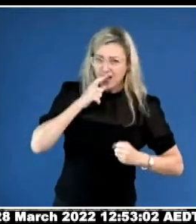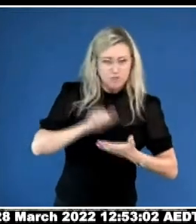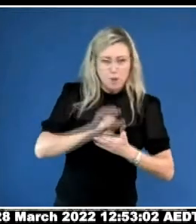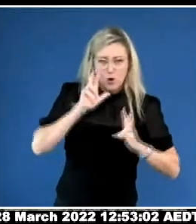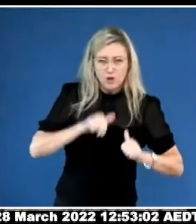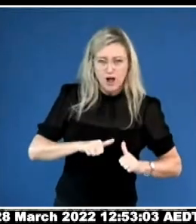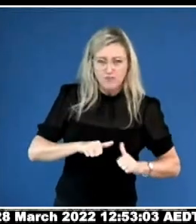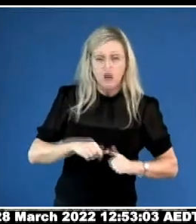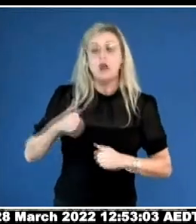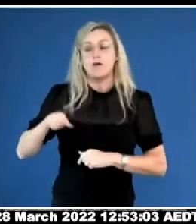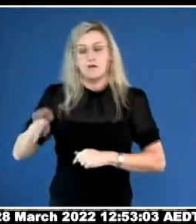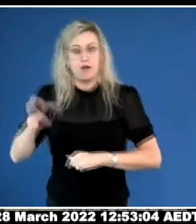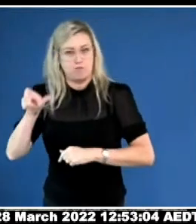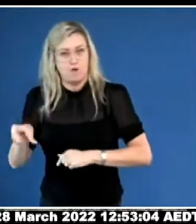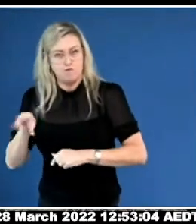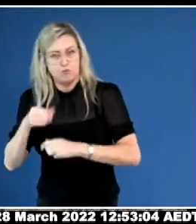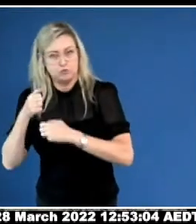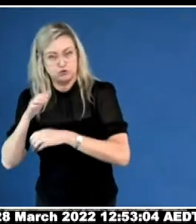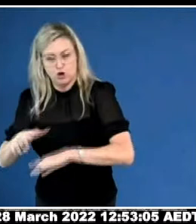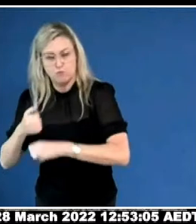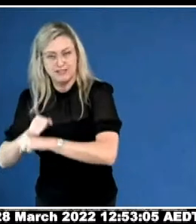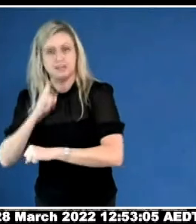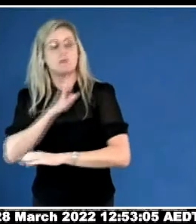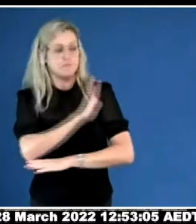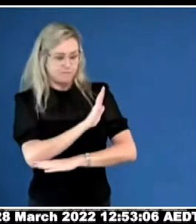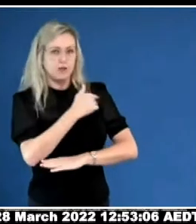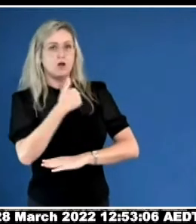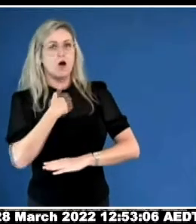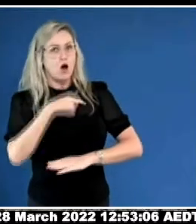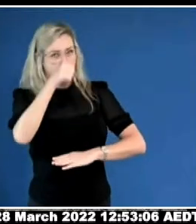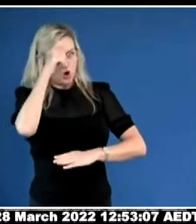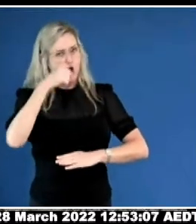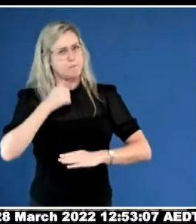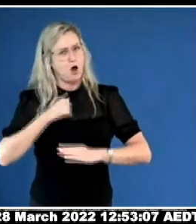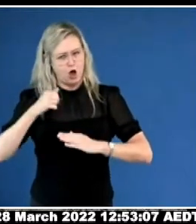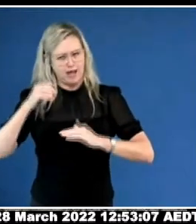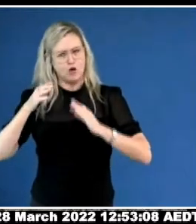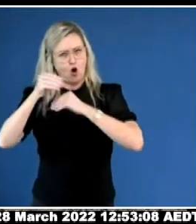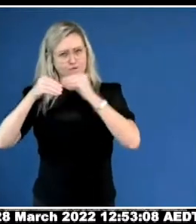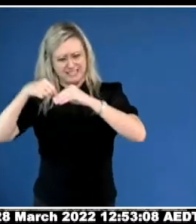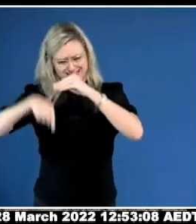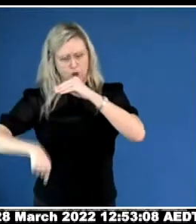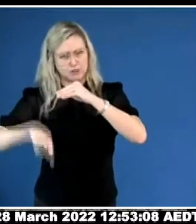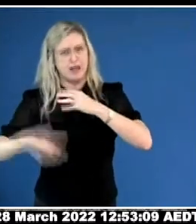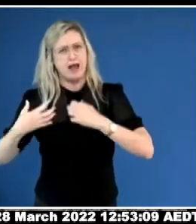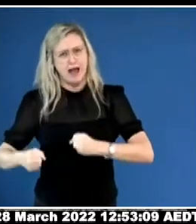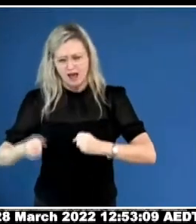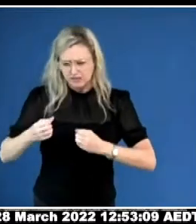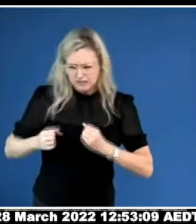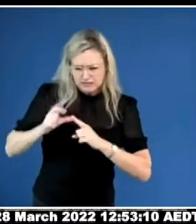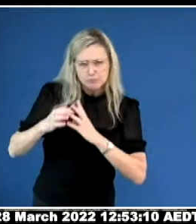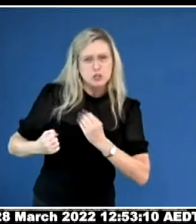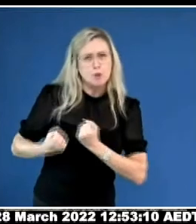disability services in this building. I will go and ask them some questions. And that was the shift, because they were able to say to her,